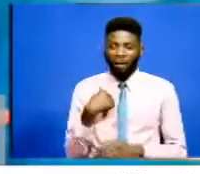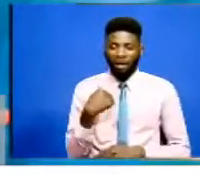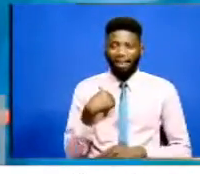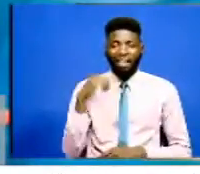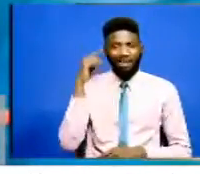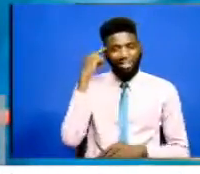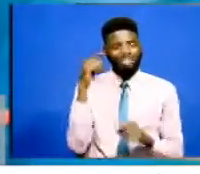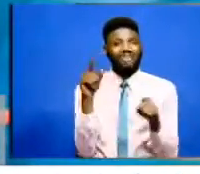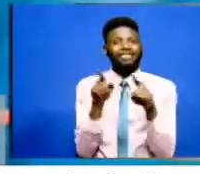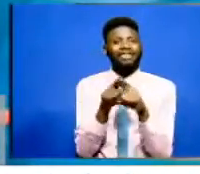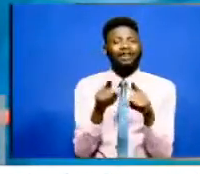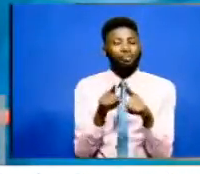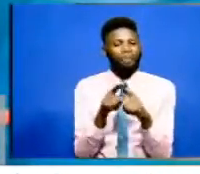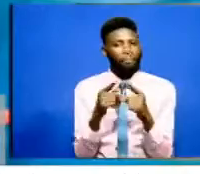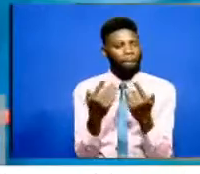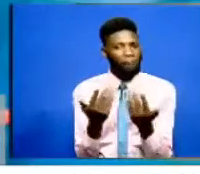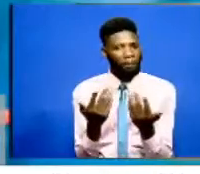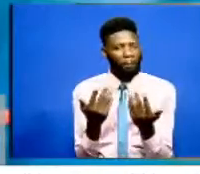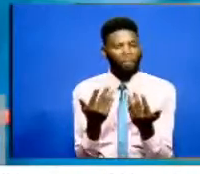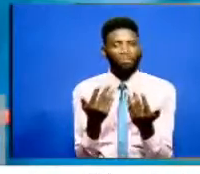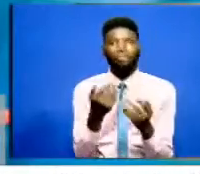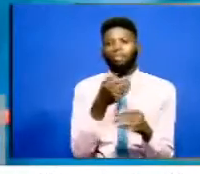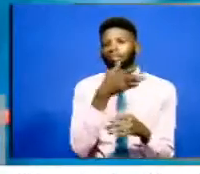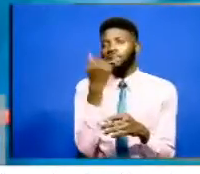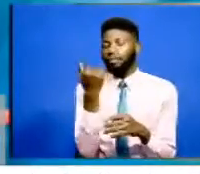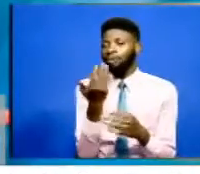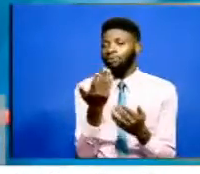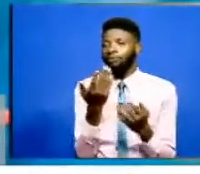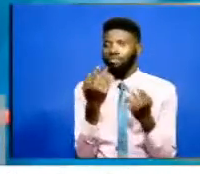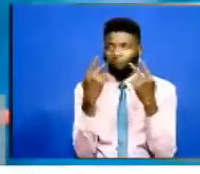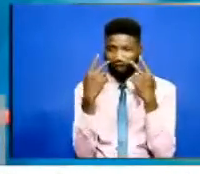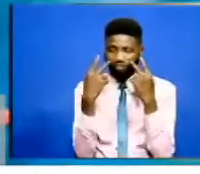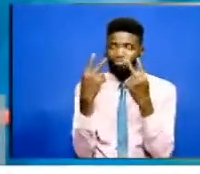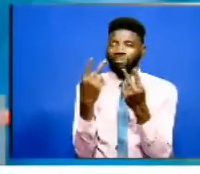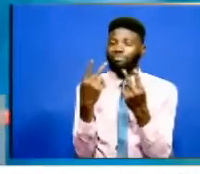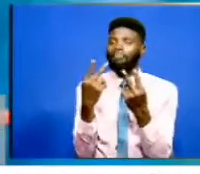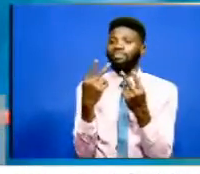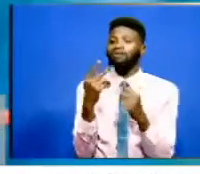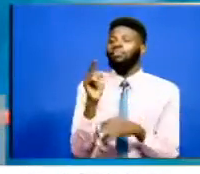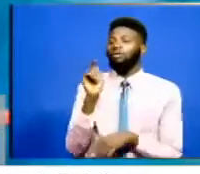it is fair to see that Kenya is given really